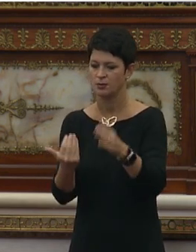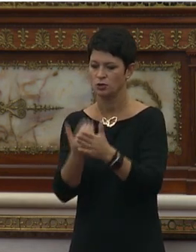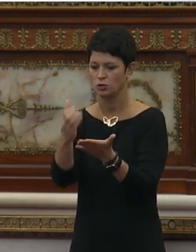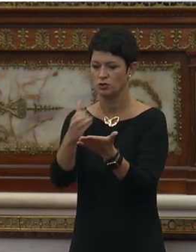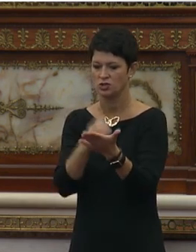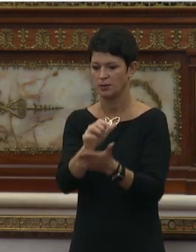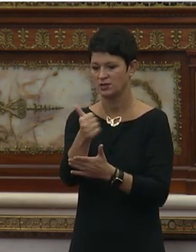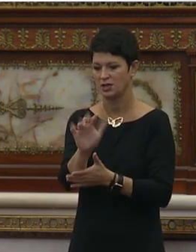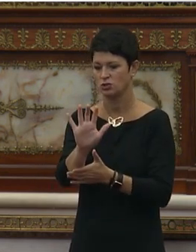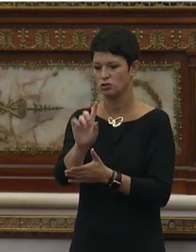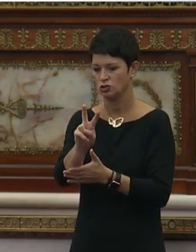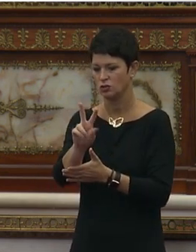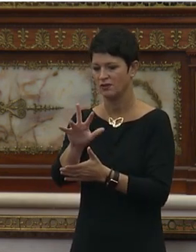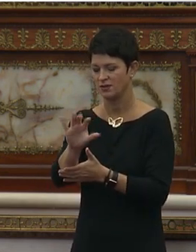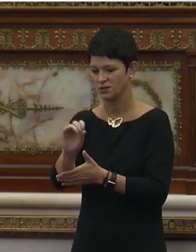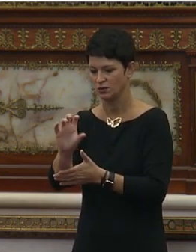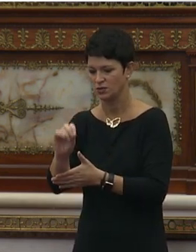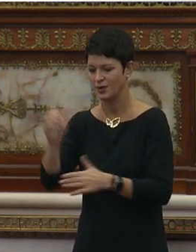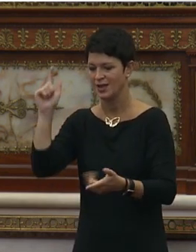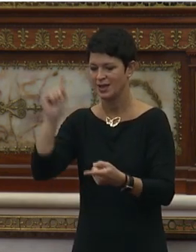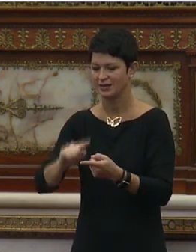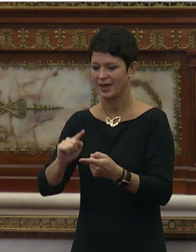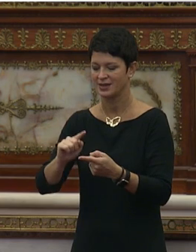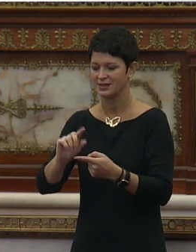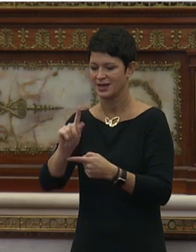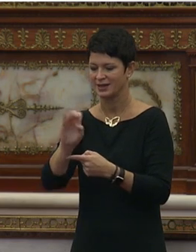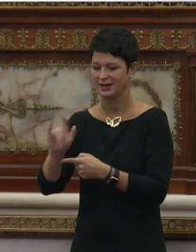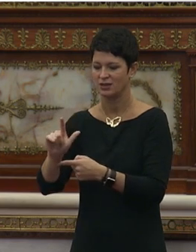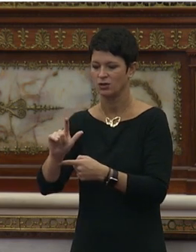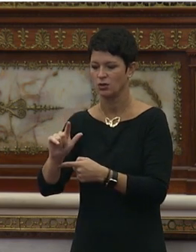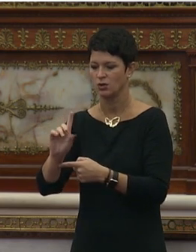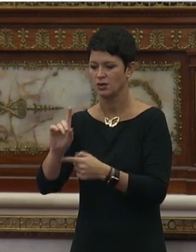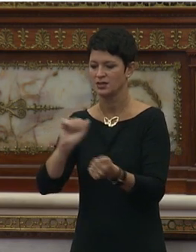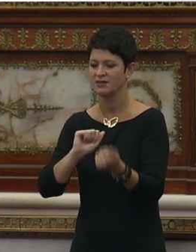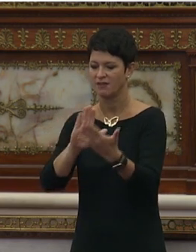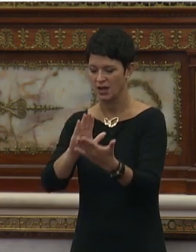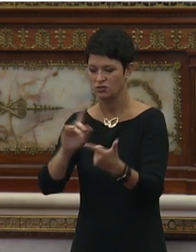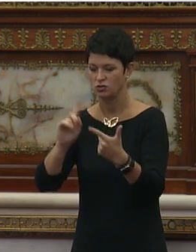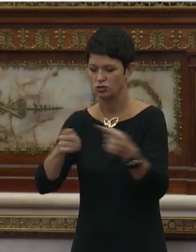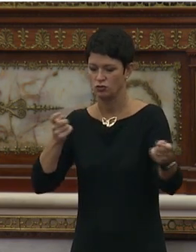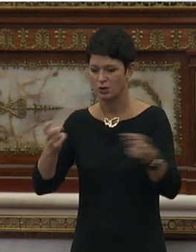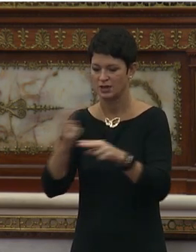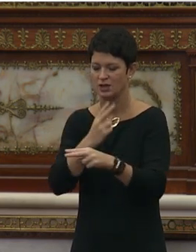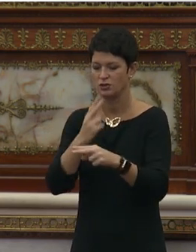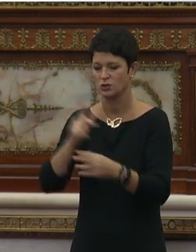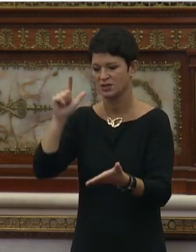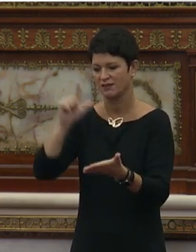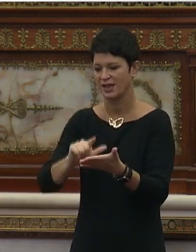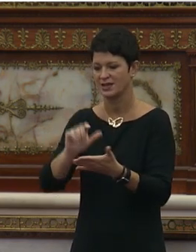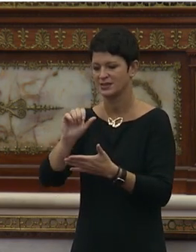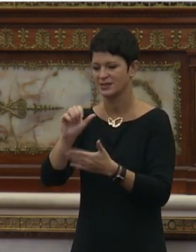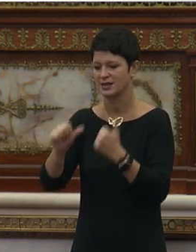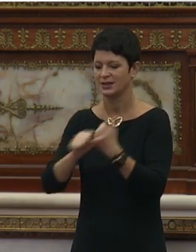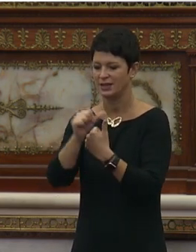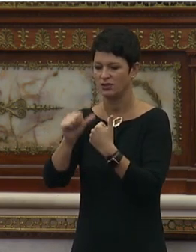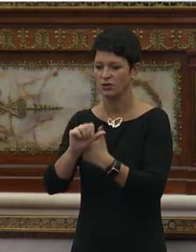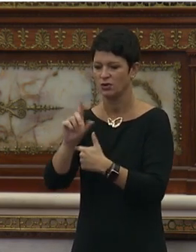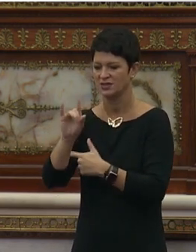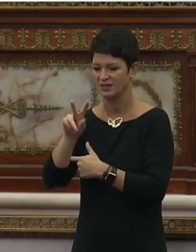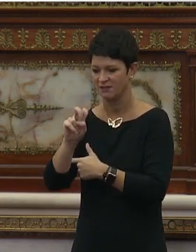chapter 102500 entitled Less Lethal Devices to regulate the use of less lethal devices in